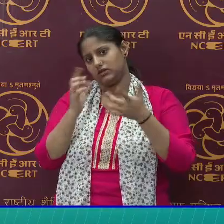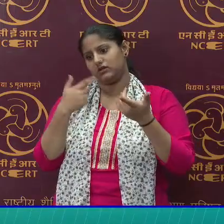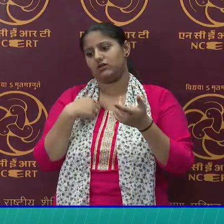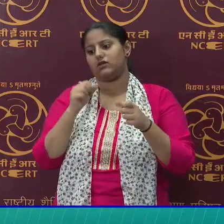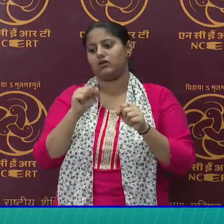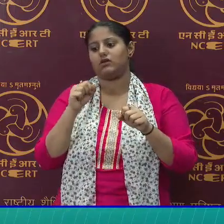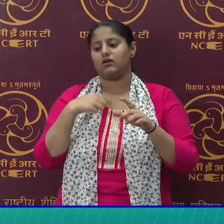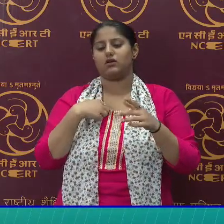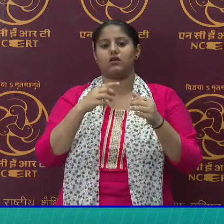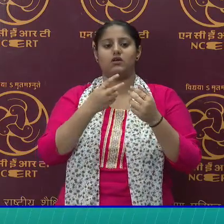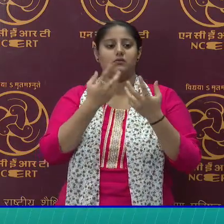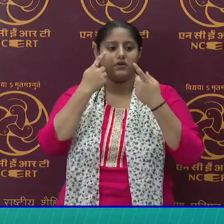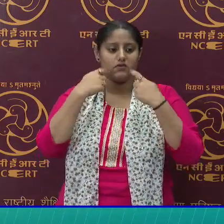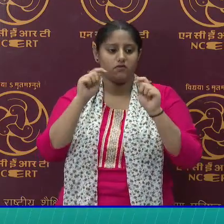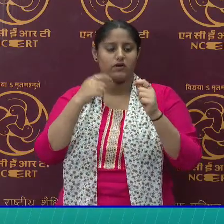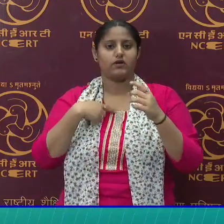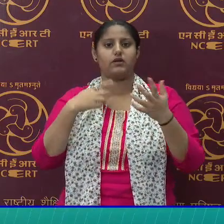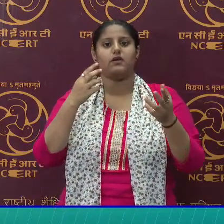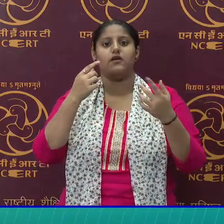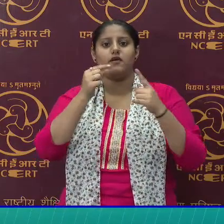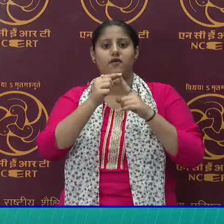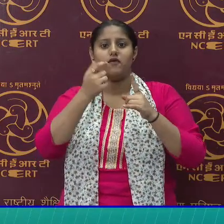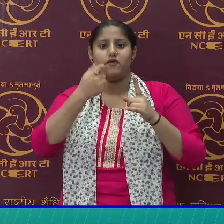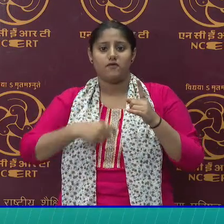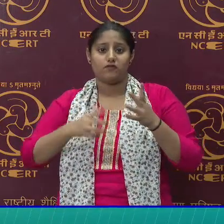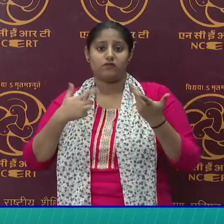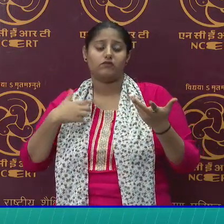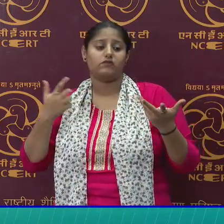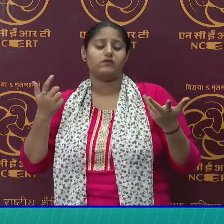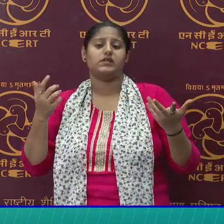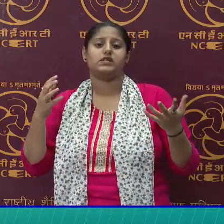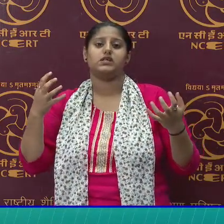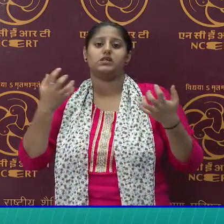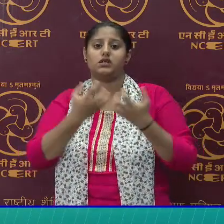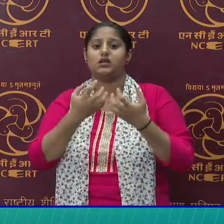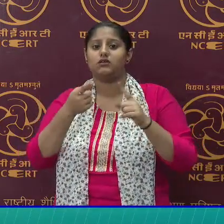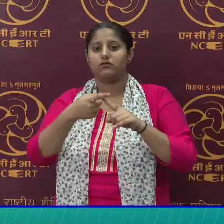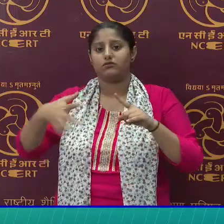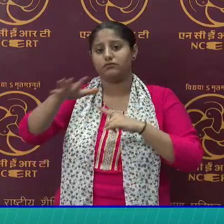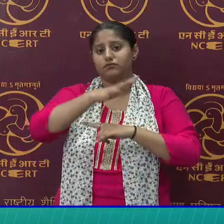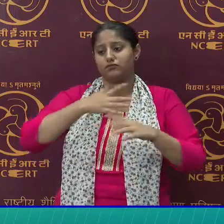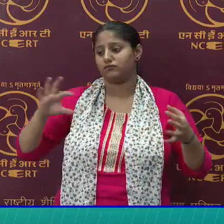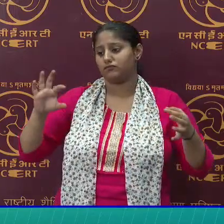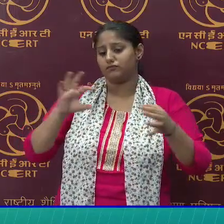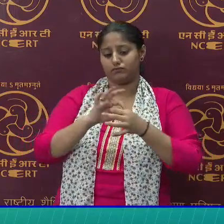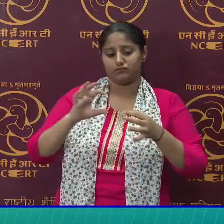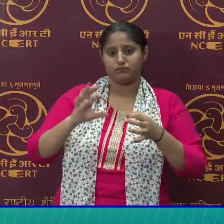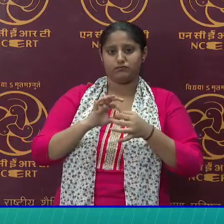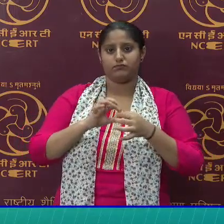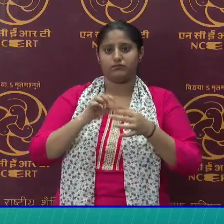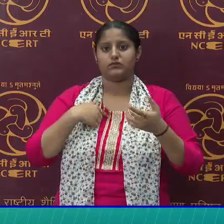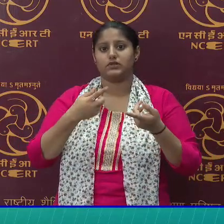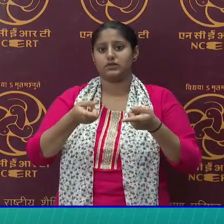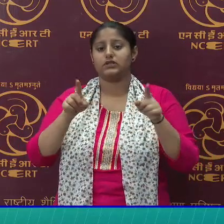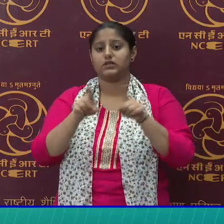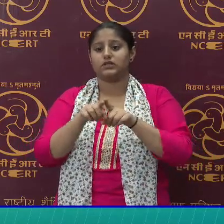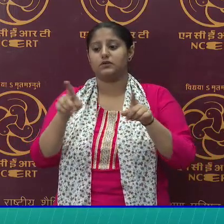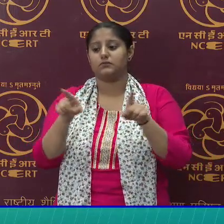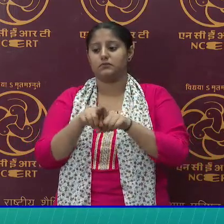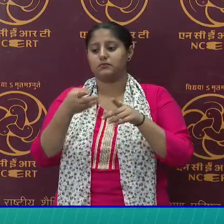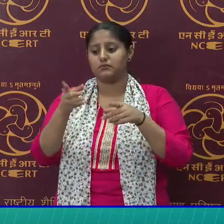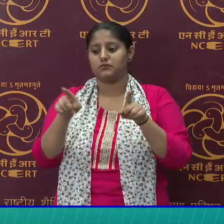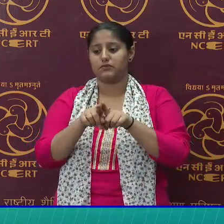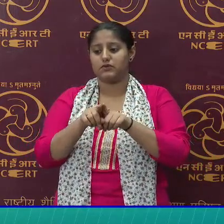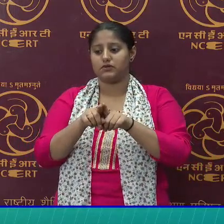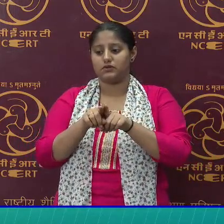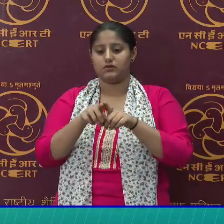the environment, physical environment, natural environment. There's also an exercise or two related, which are indirectly